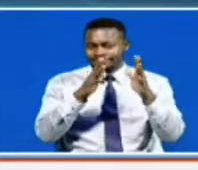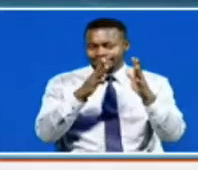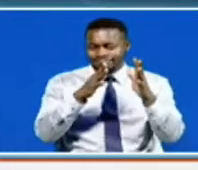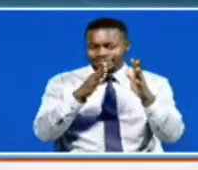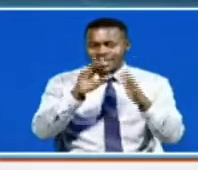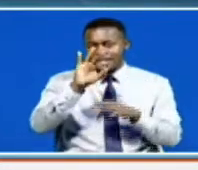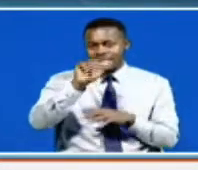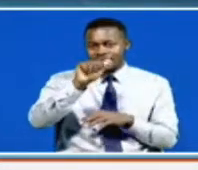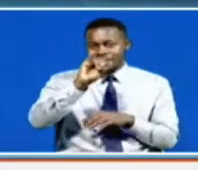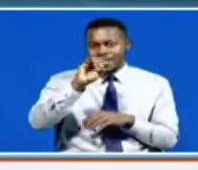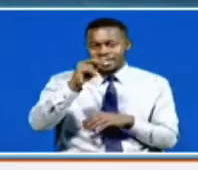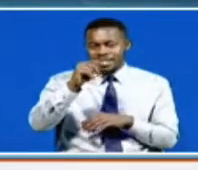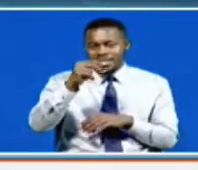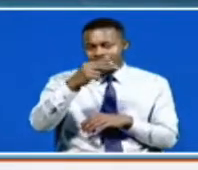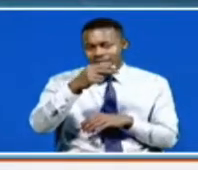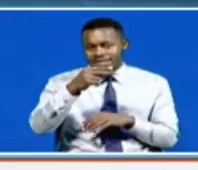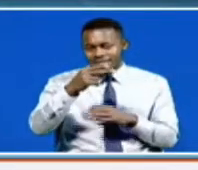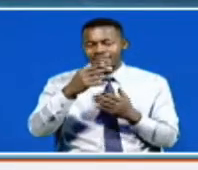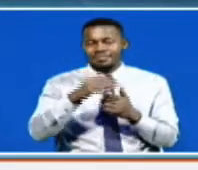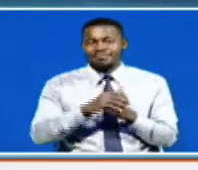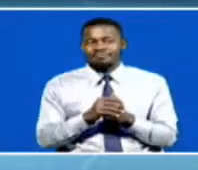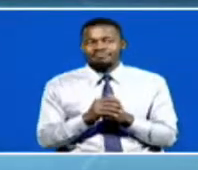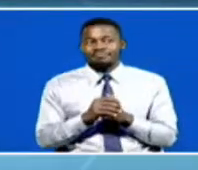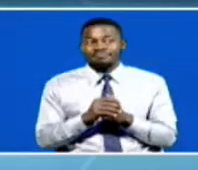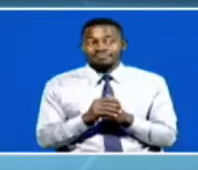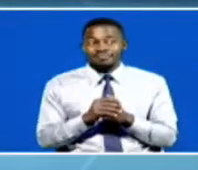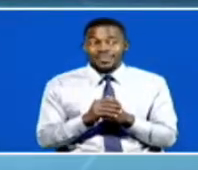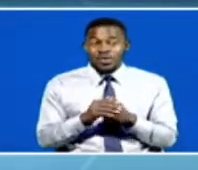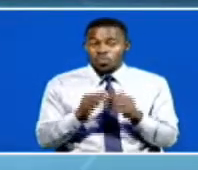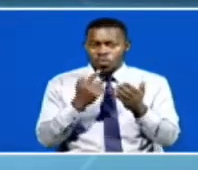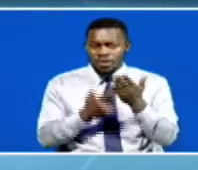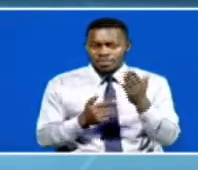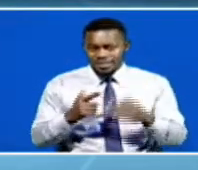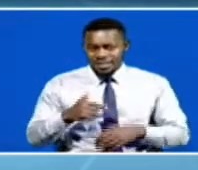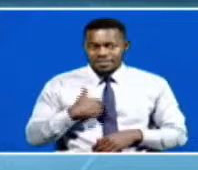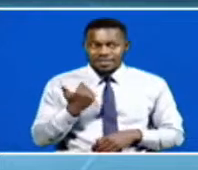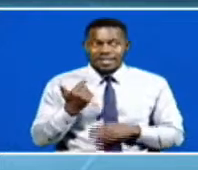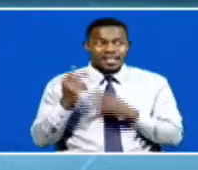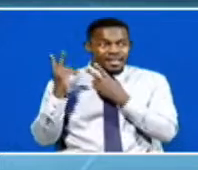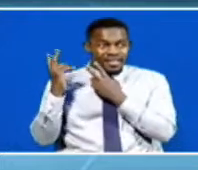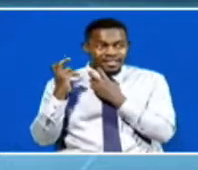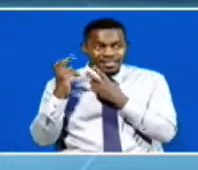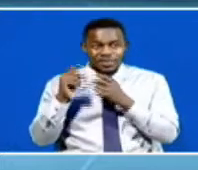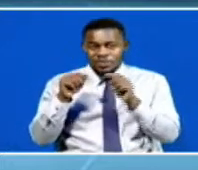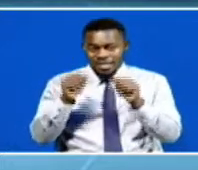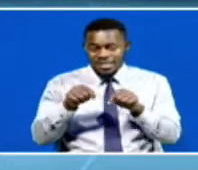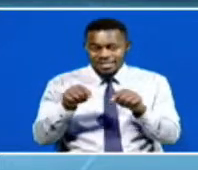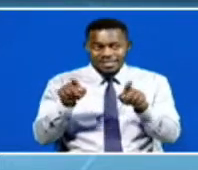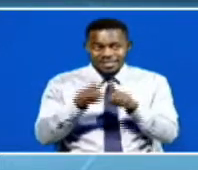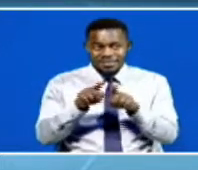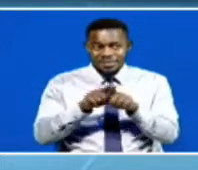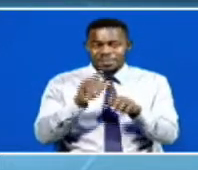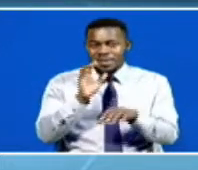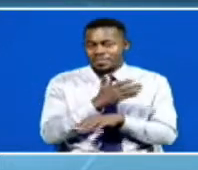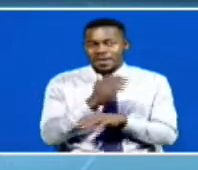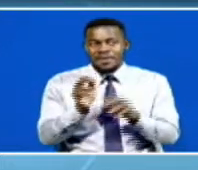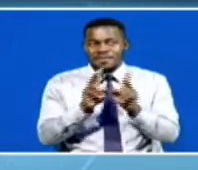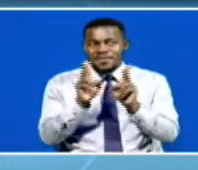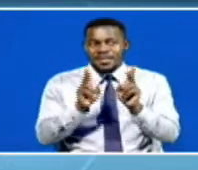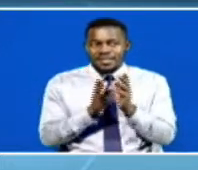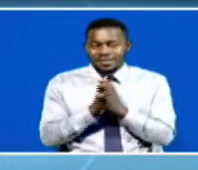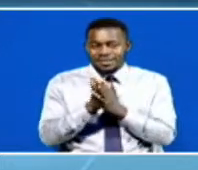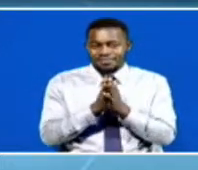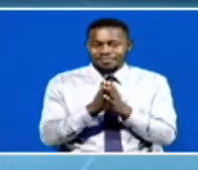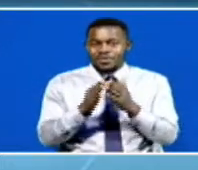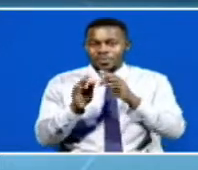That music that was playing there just reminded me about a music I was listening today. The same music. It's very interesting. Now,